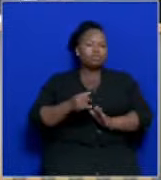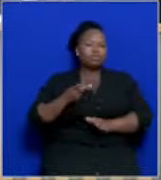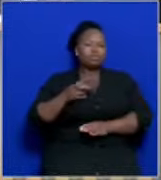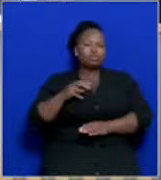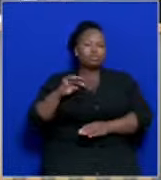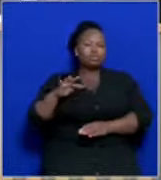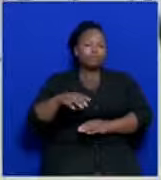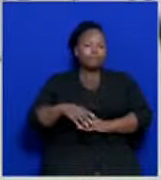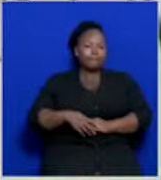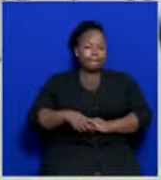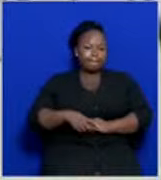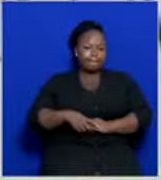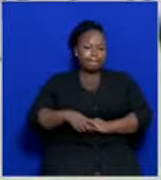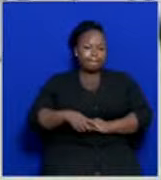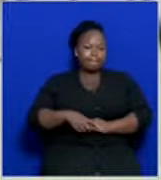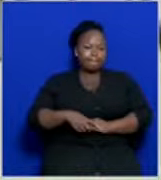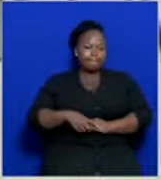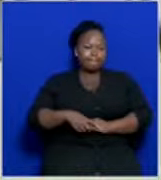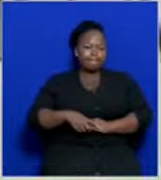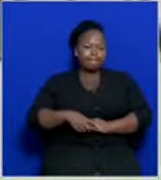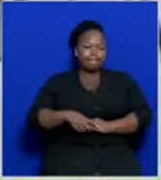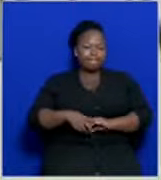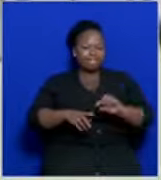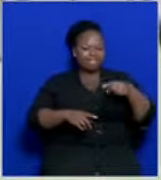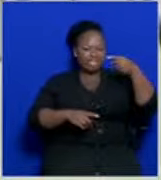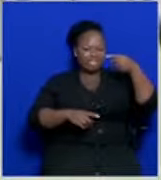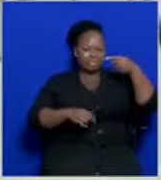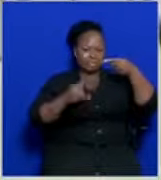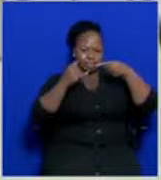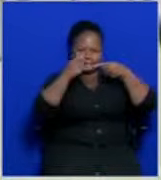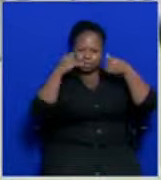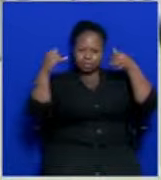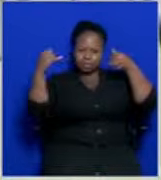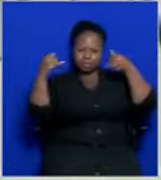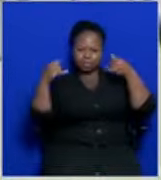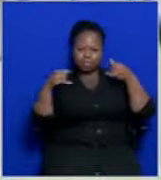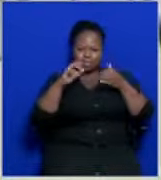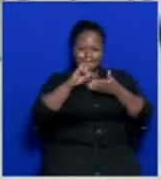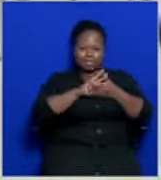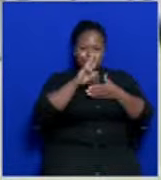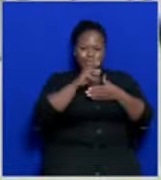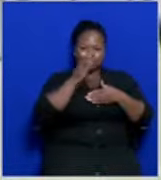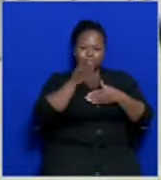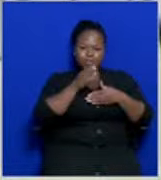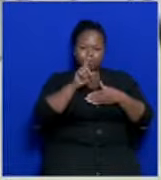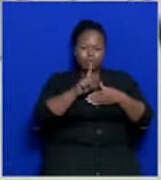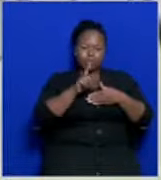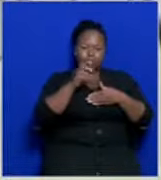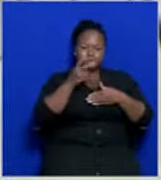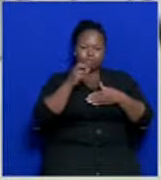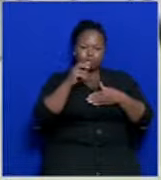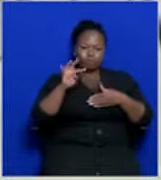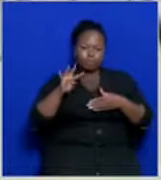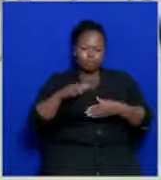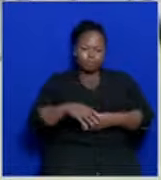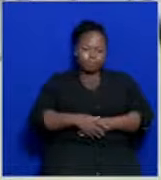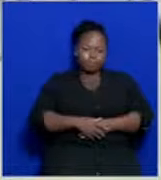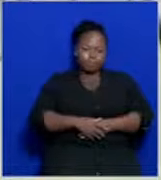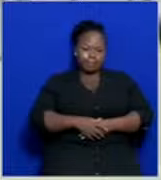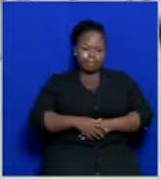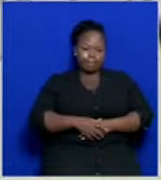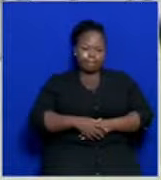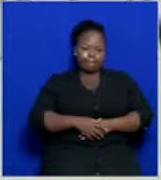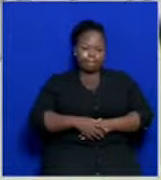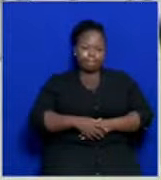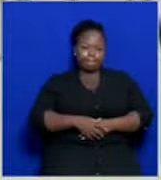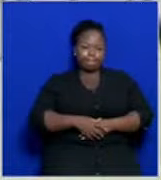the first one, which date 19 of 1/2024. Standby duties, and it